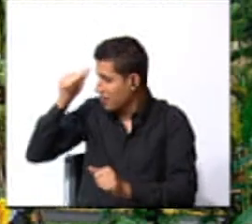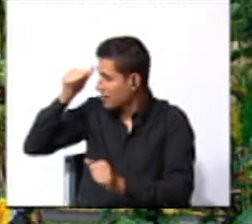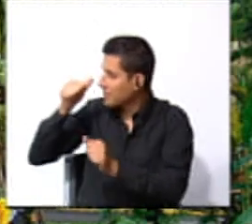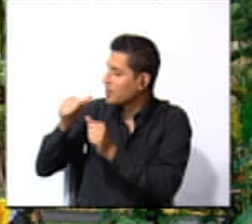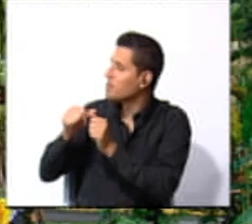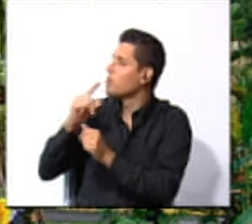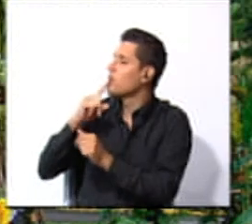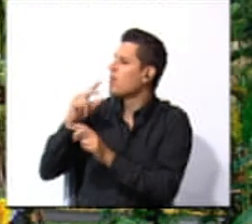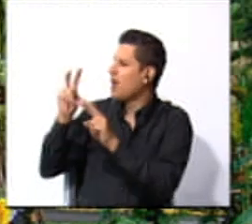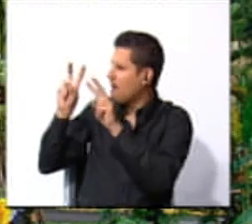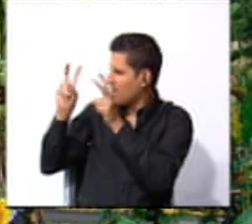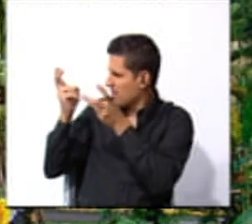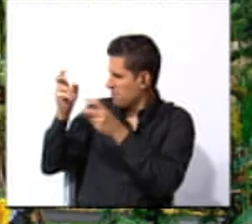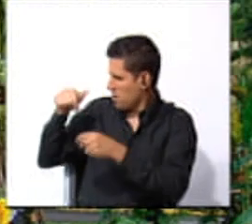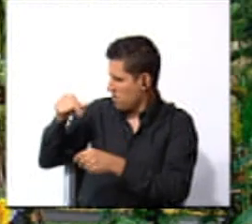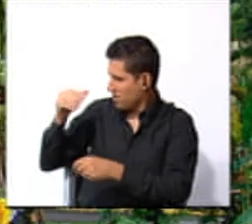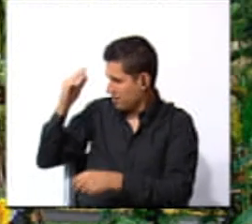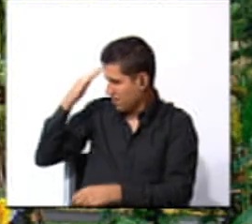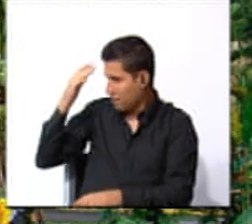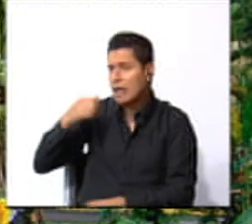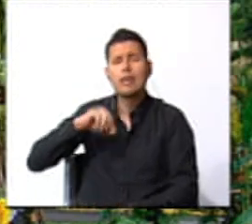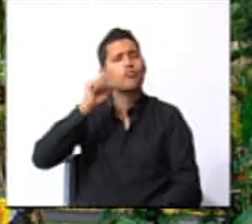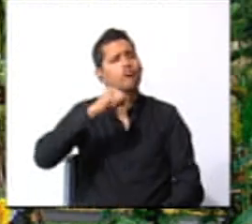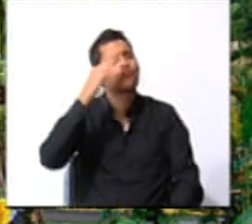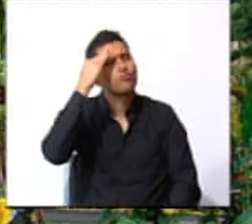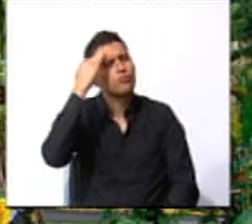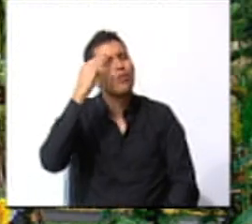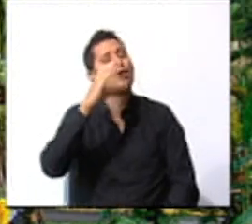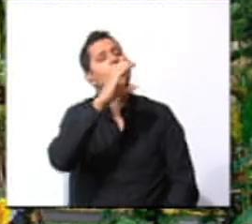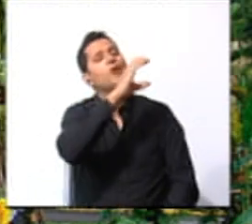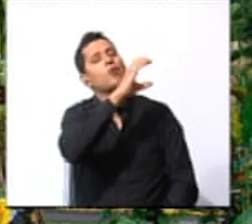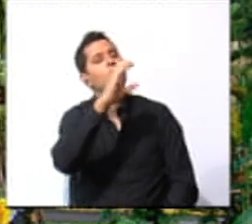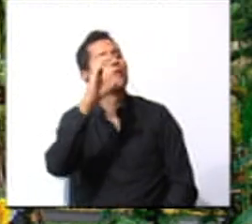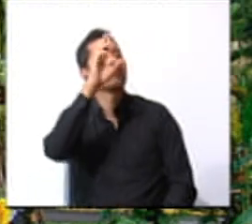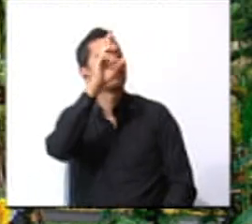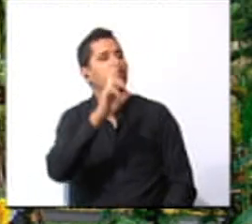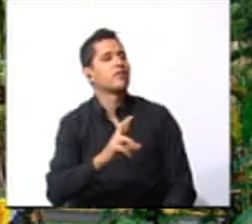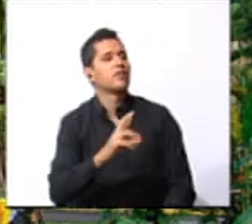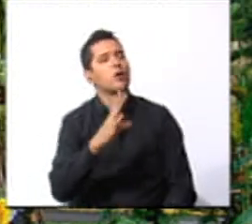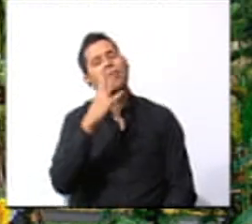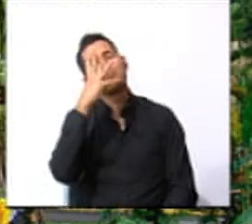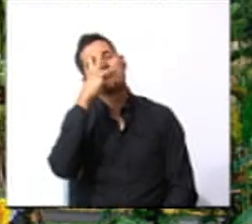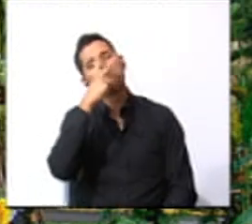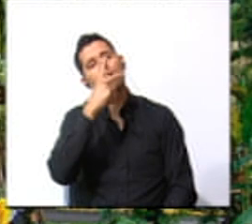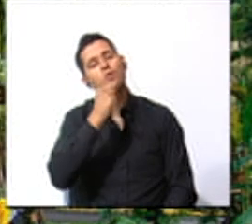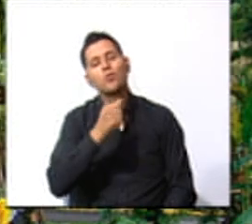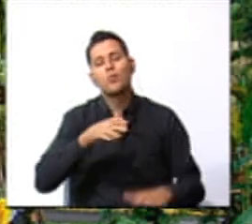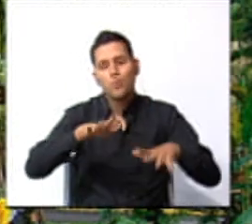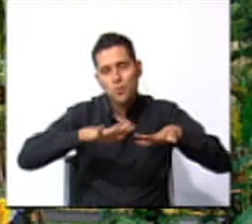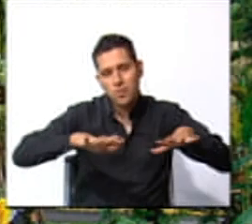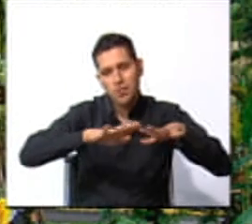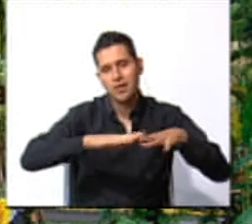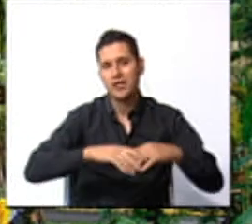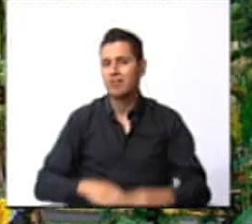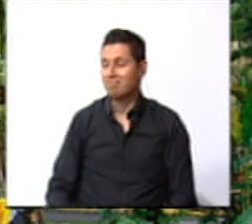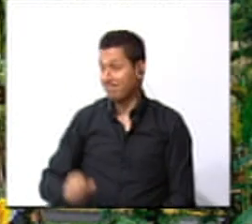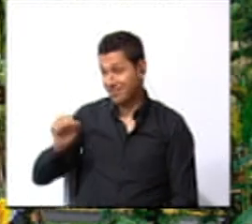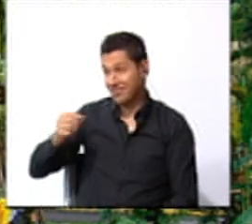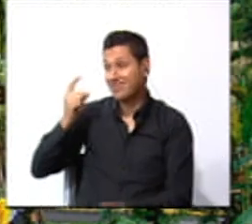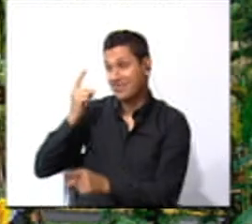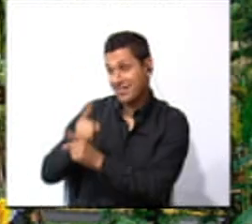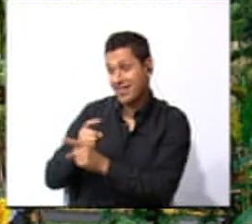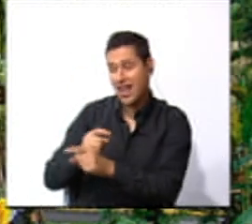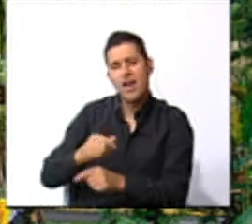the topic for today? Yes, teacher, Costa Rica beauties. Okay, very good. And remember